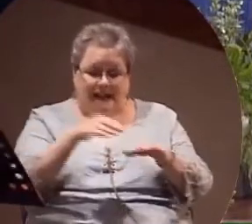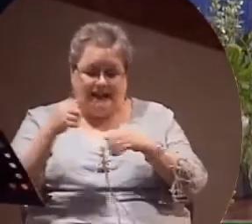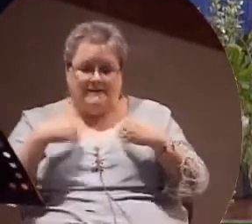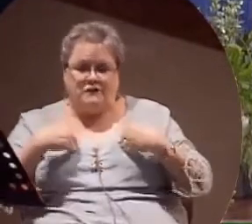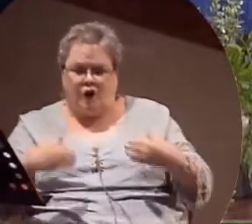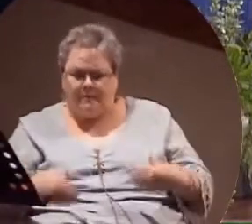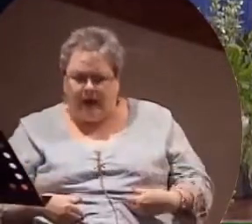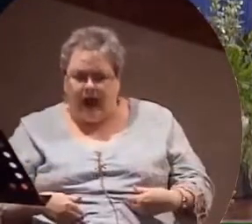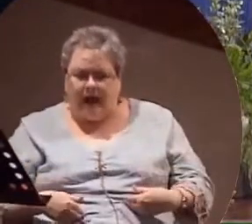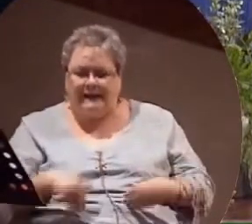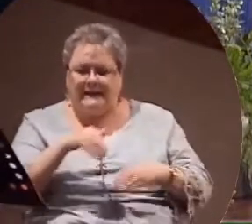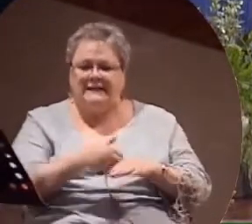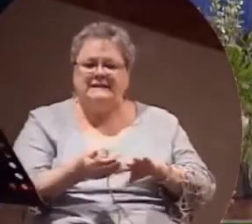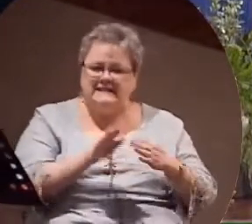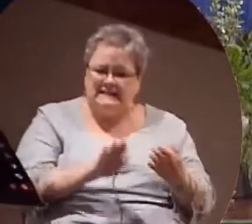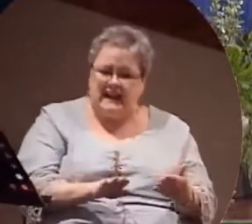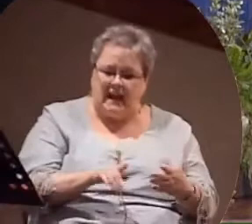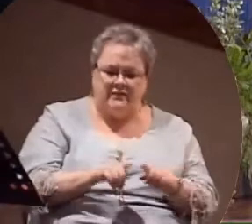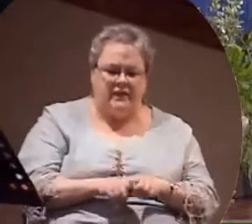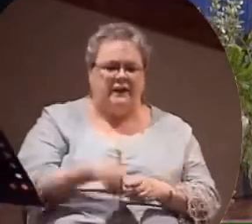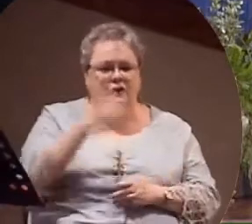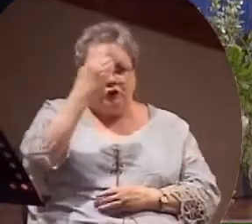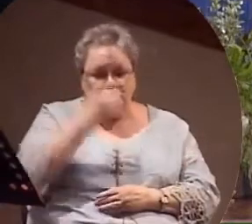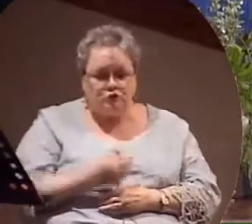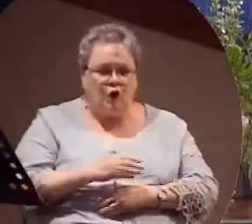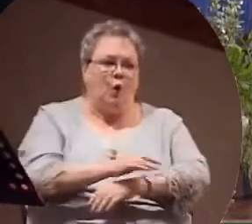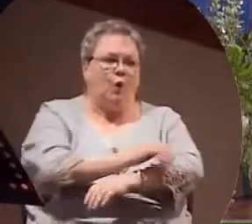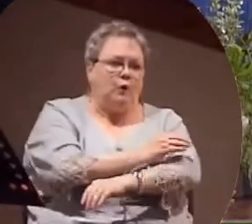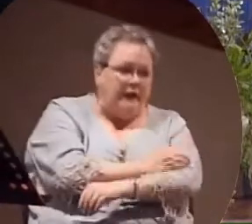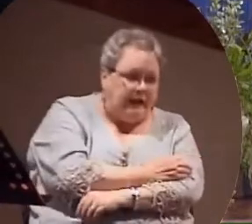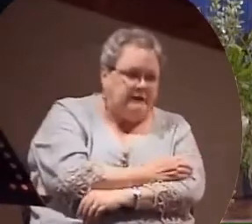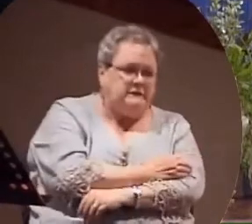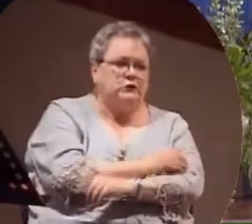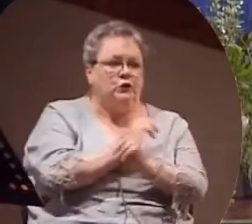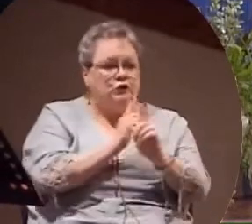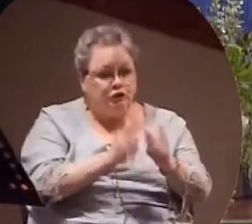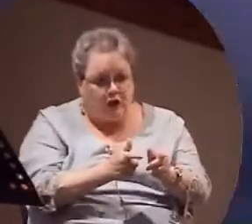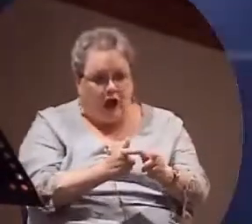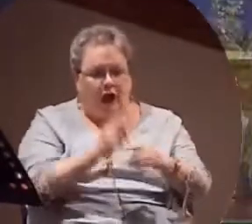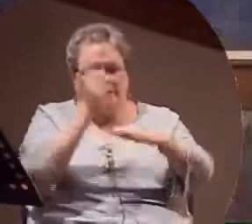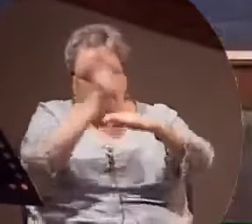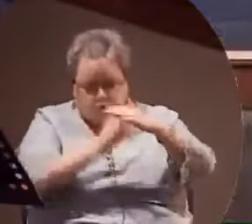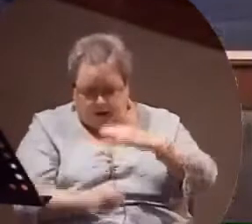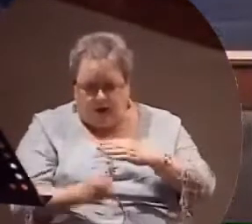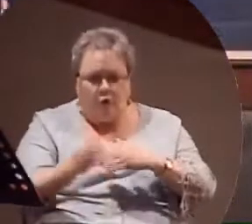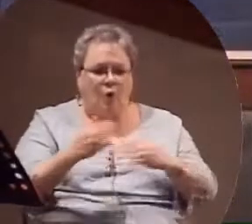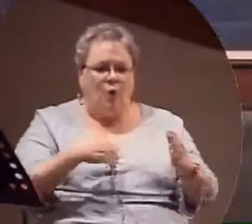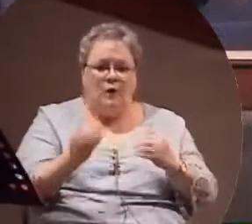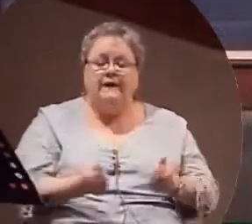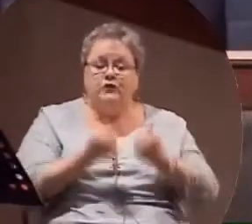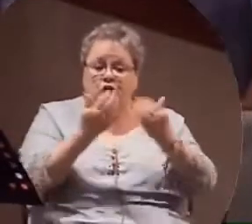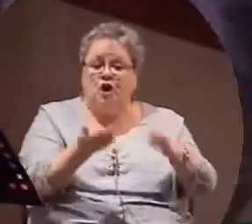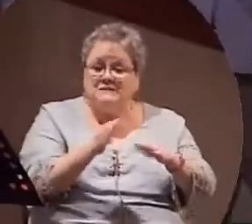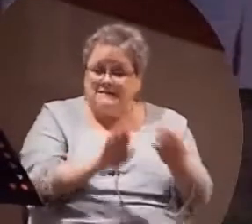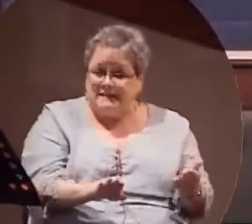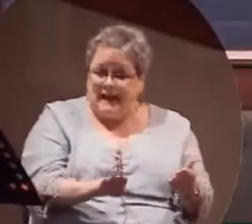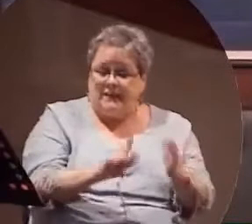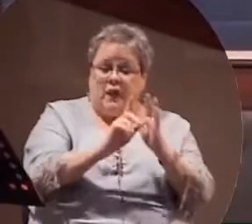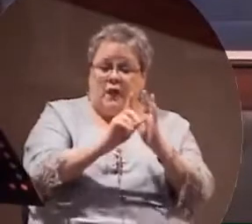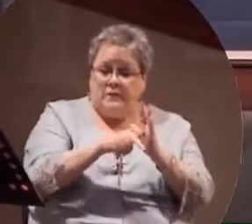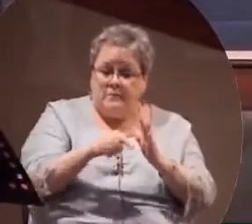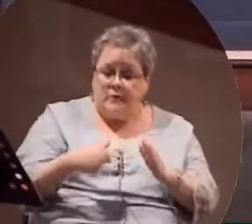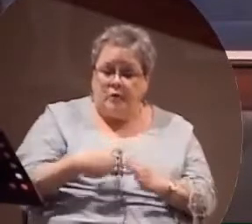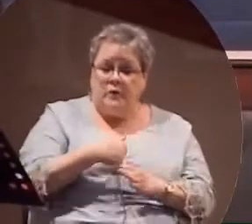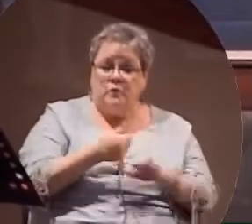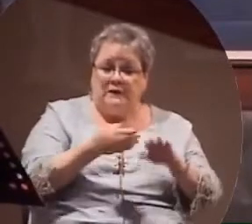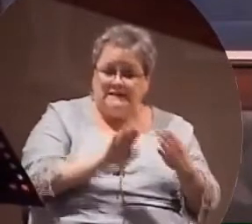attack, cancer, car wreck, gunshot, stabbing, drowning, whatever causes that, the moment we die, our